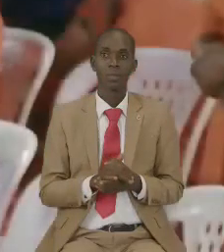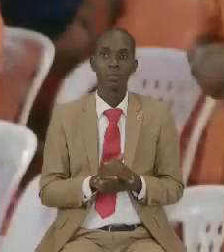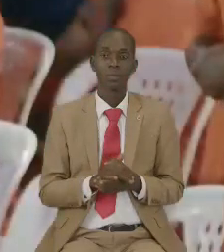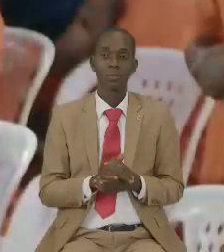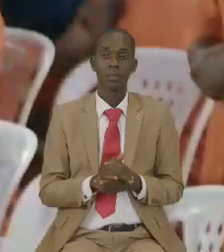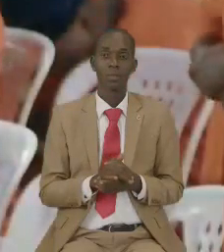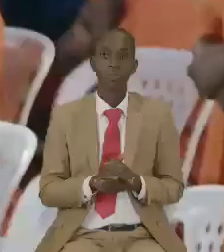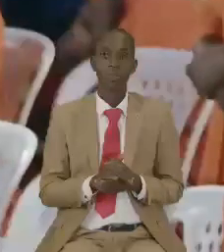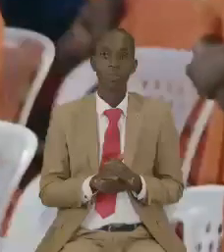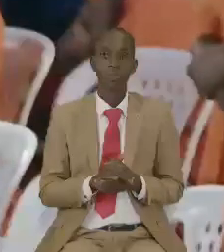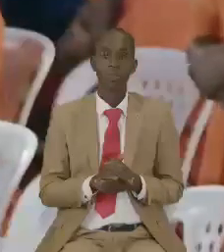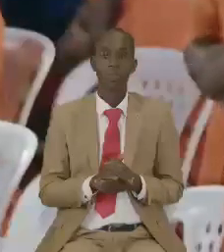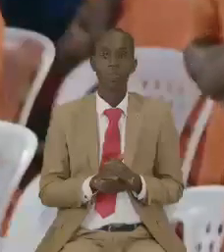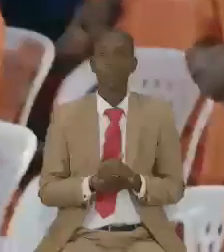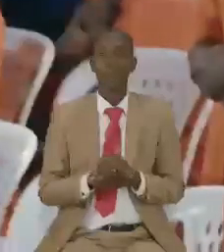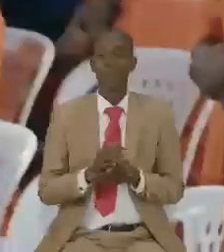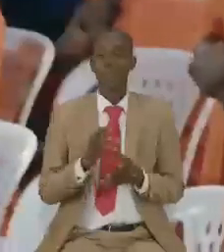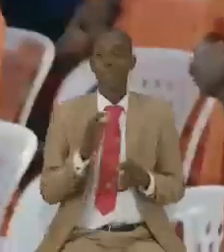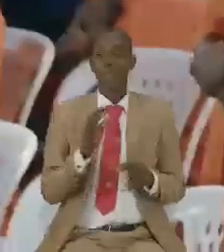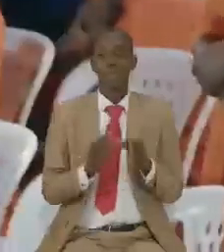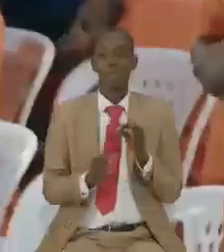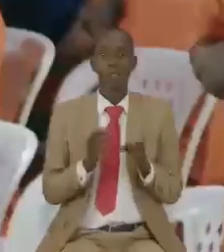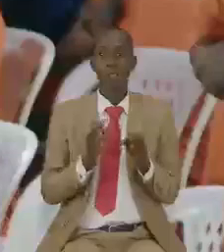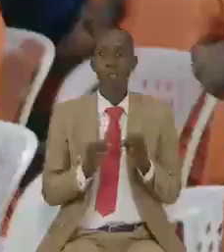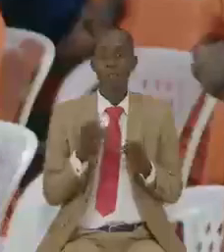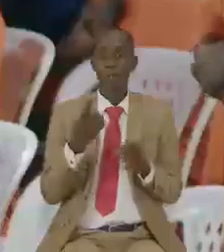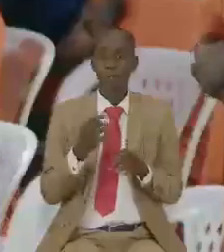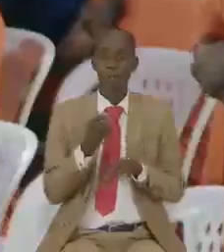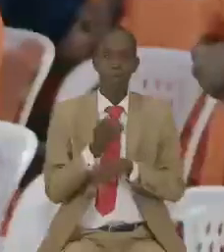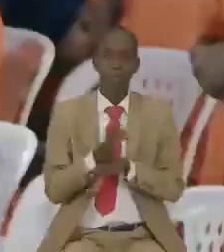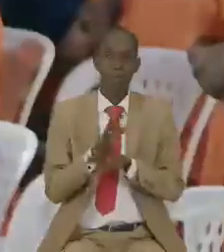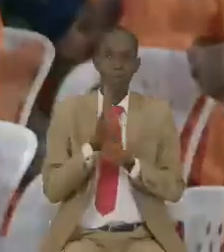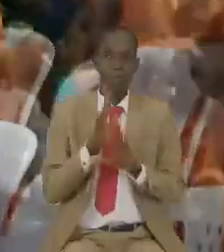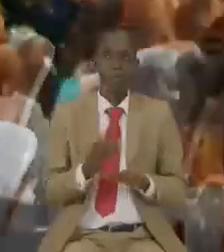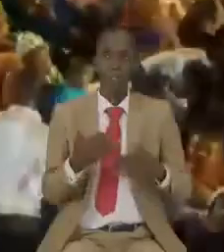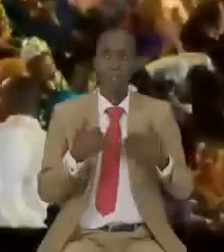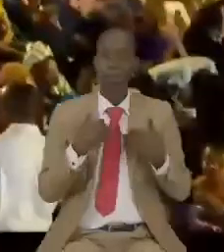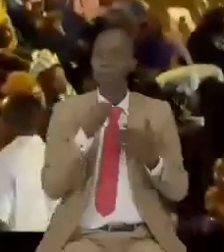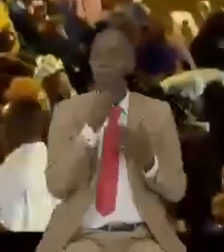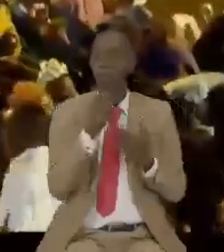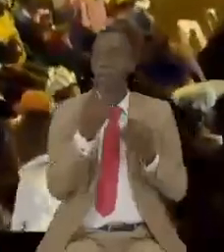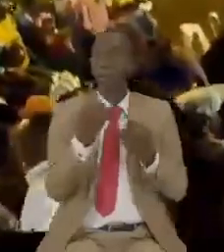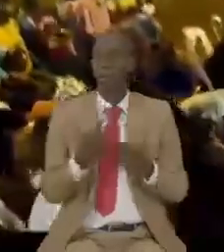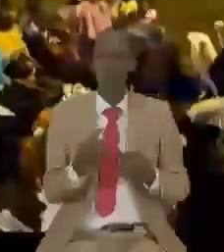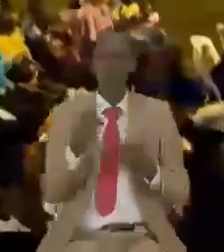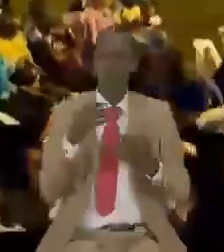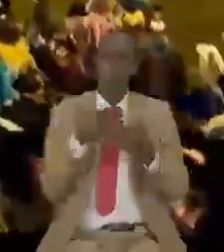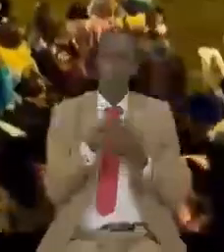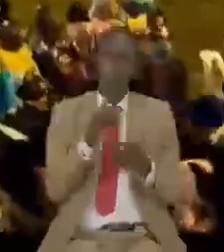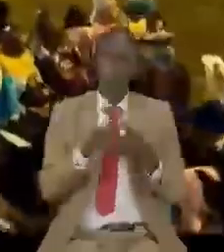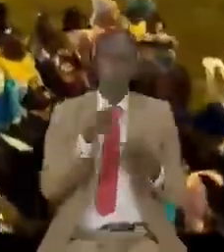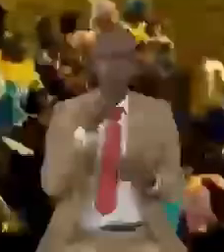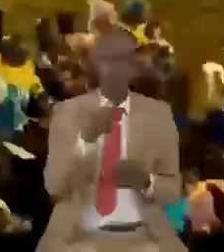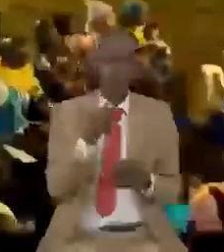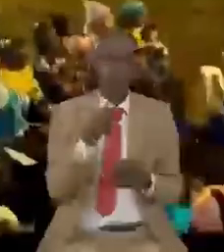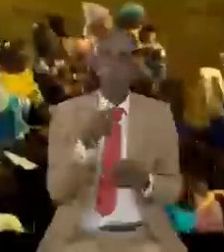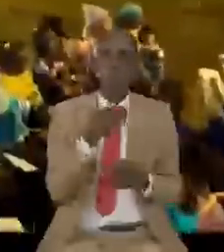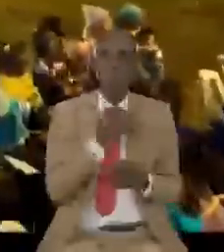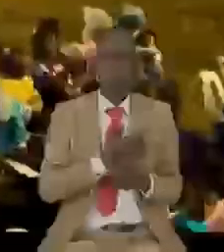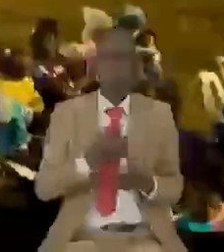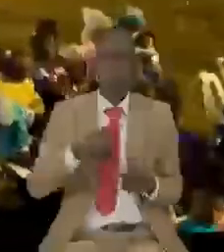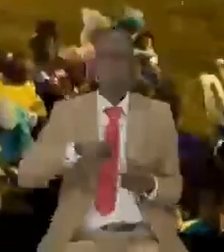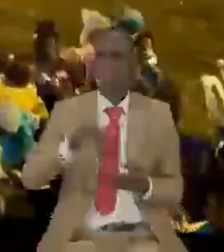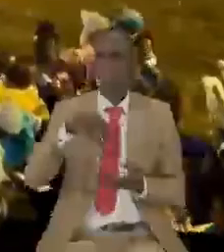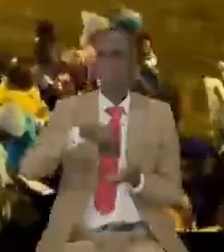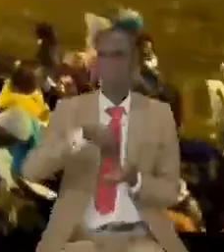Please, if the counselors have not come to you and you gave your life to Christ, can you stand and wave